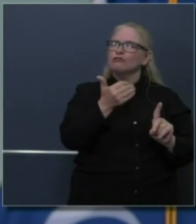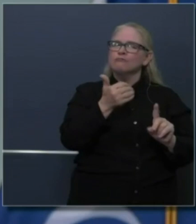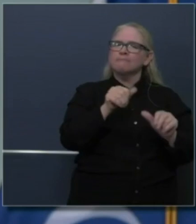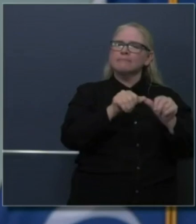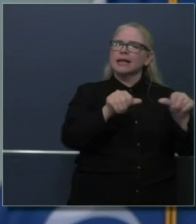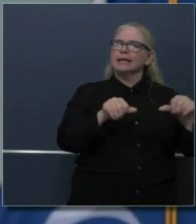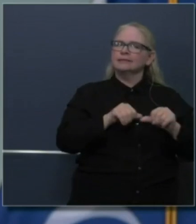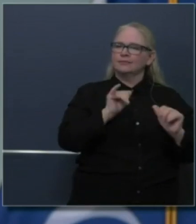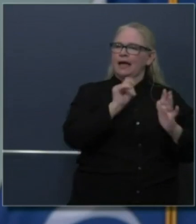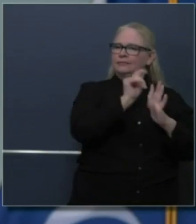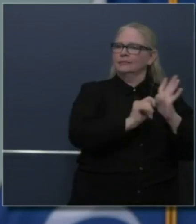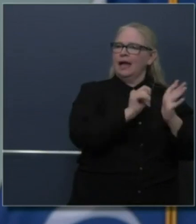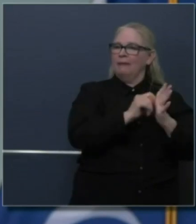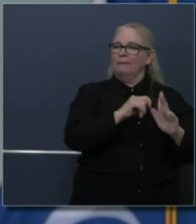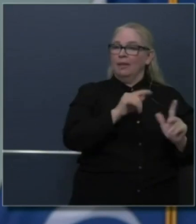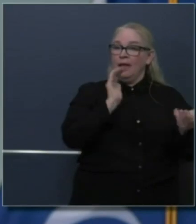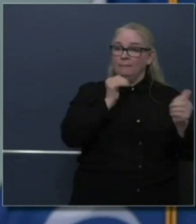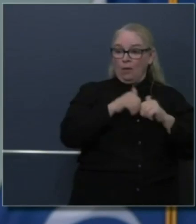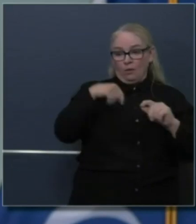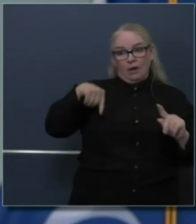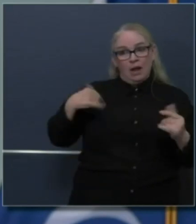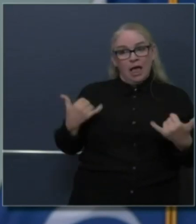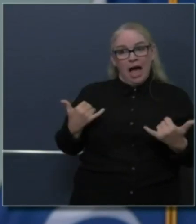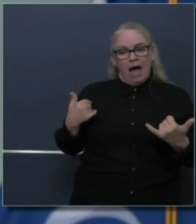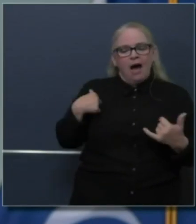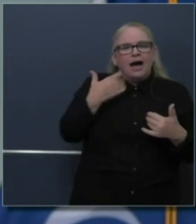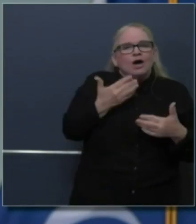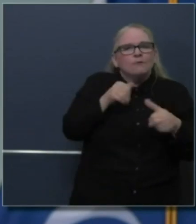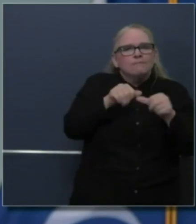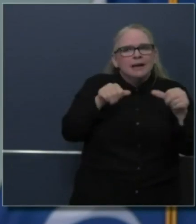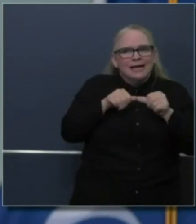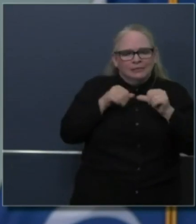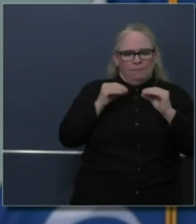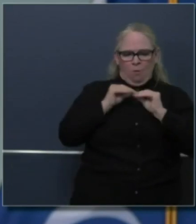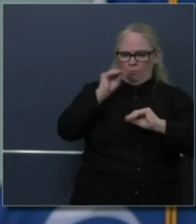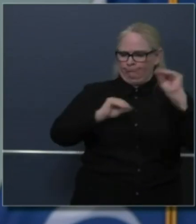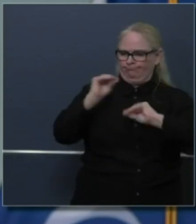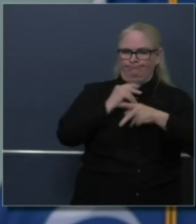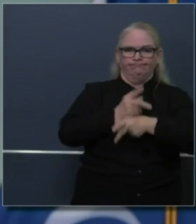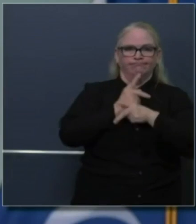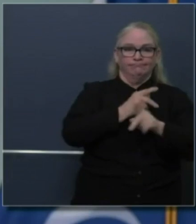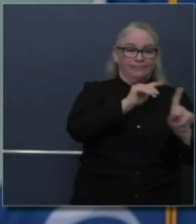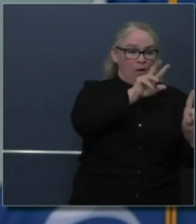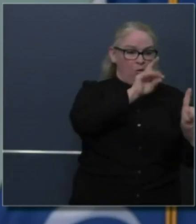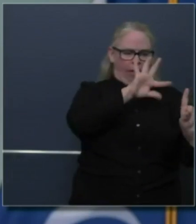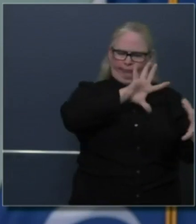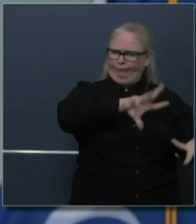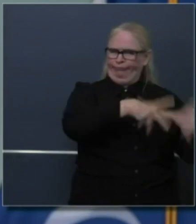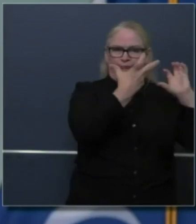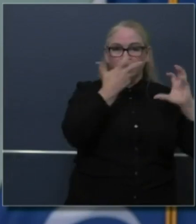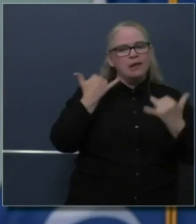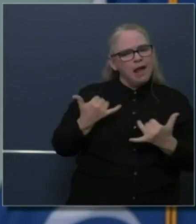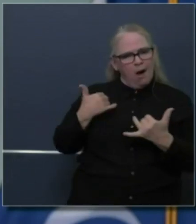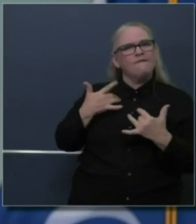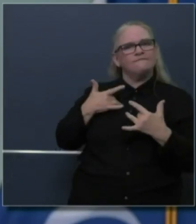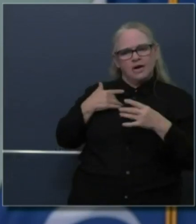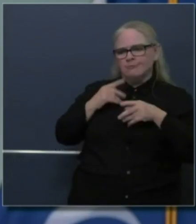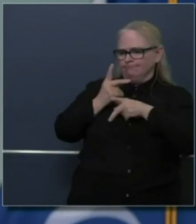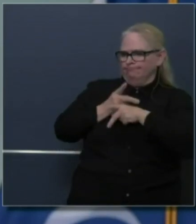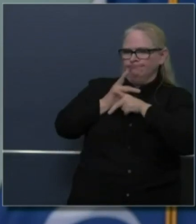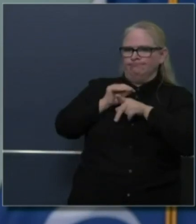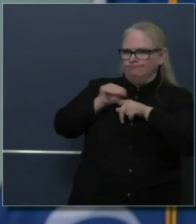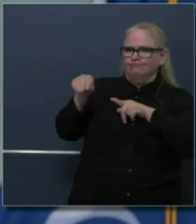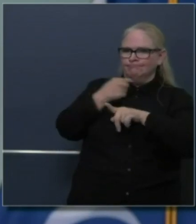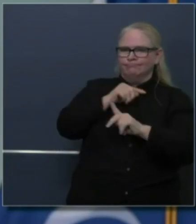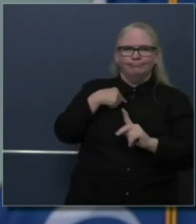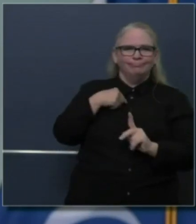management preceding that to weather that deficit. And I think this is a long way of saying this. We'll get through this.